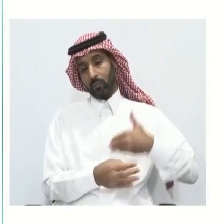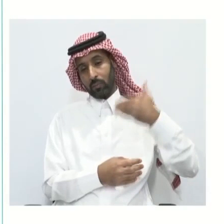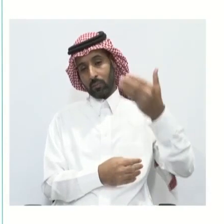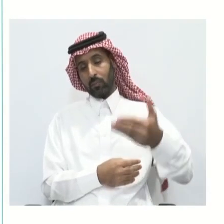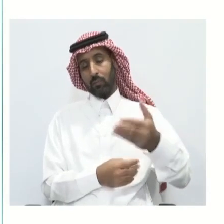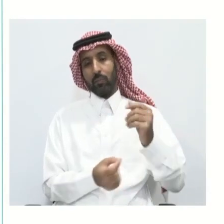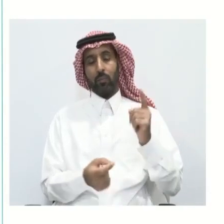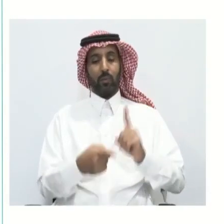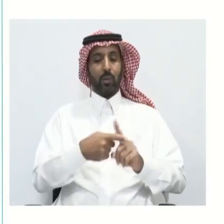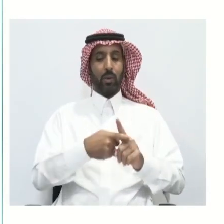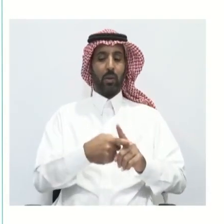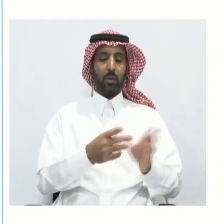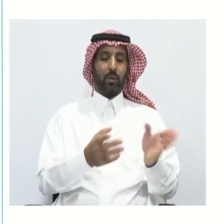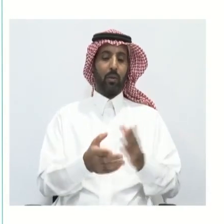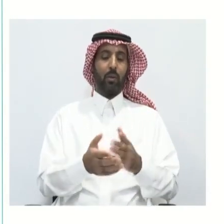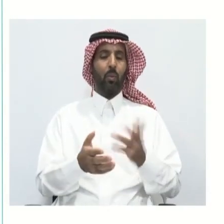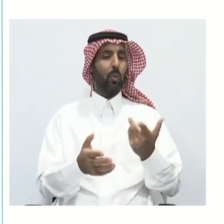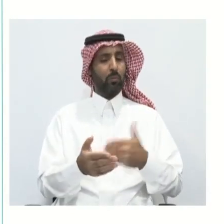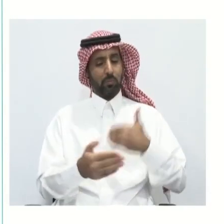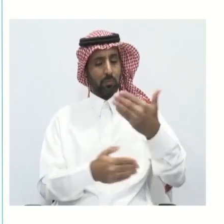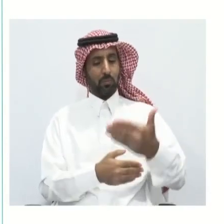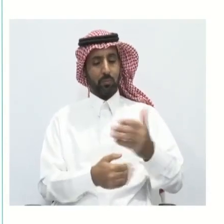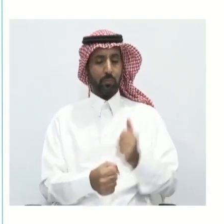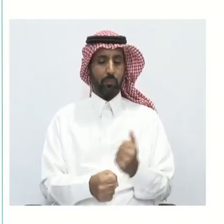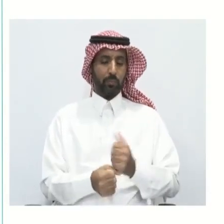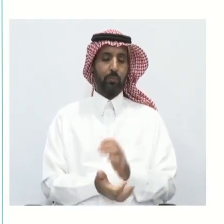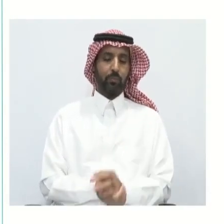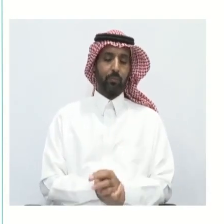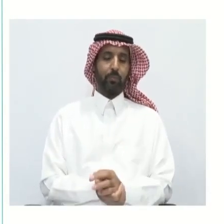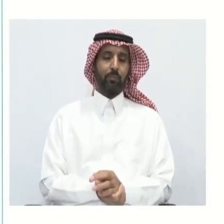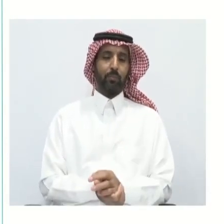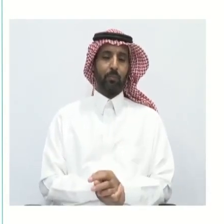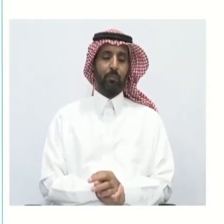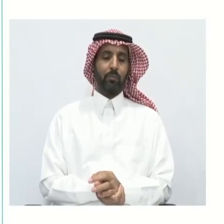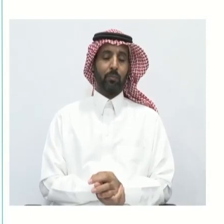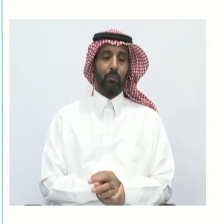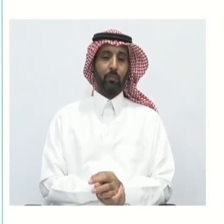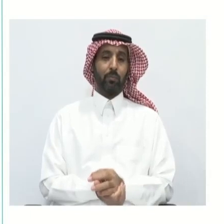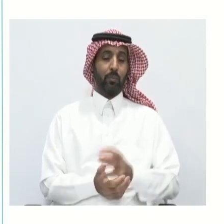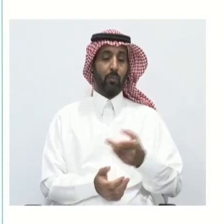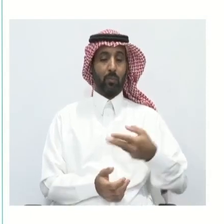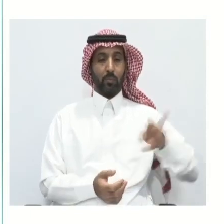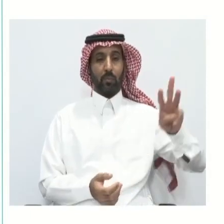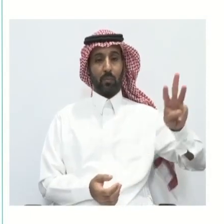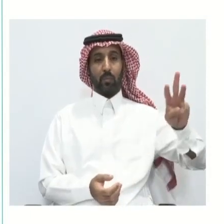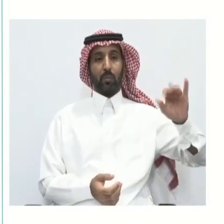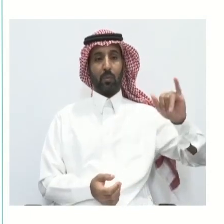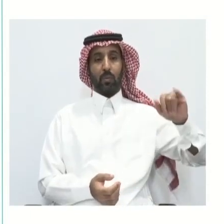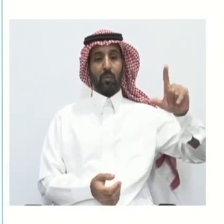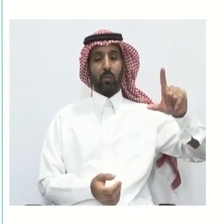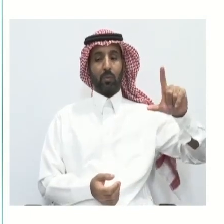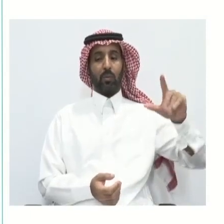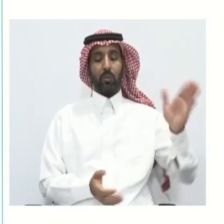going to talk about plans. We use be plus going to talk about plans. We use will or